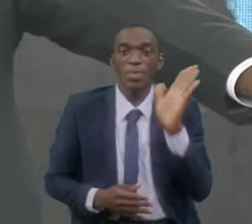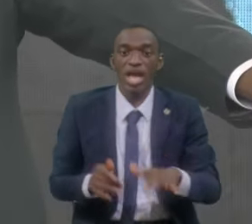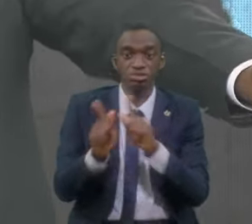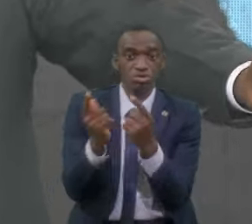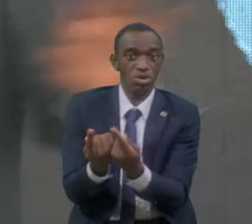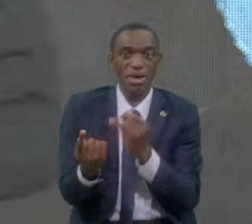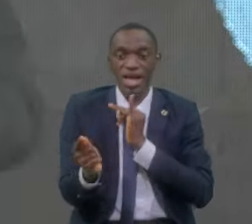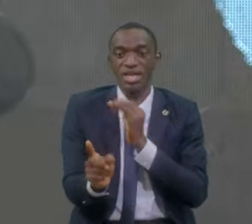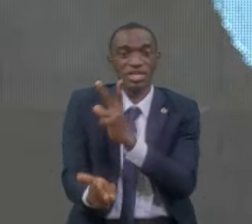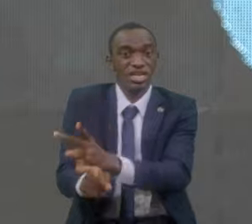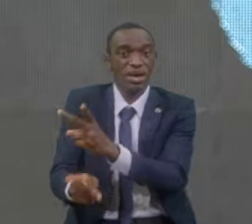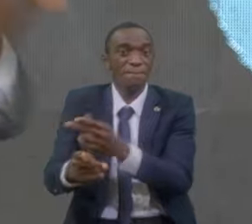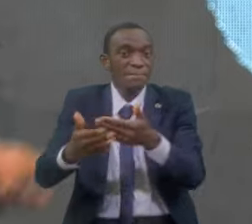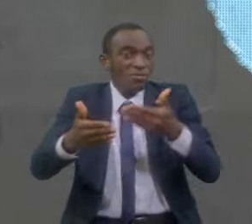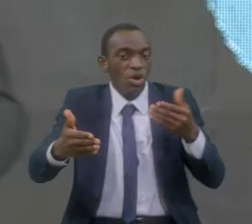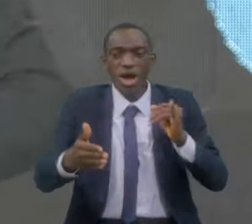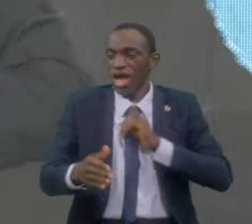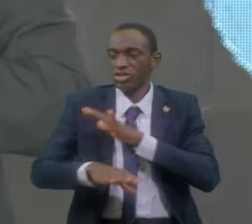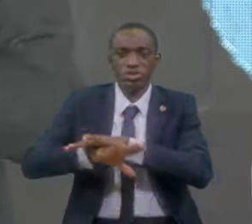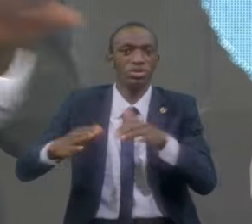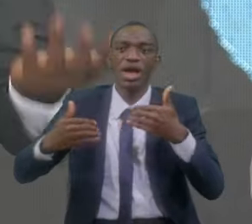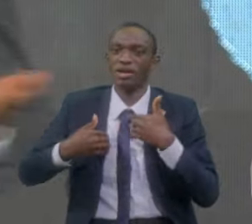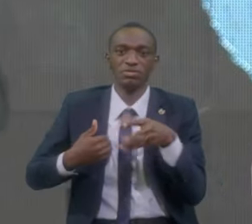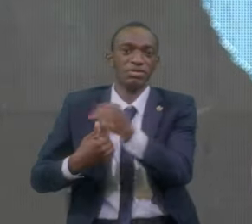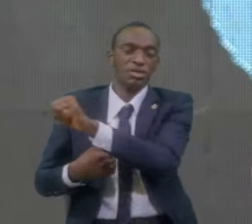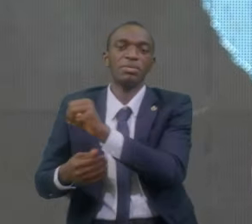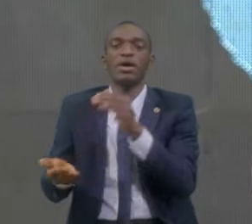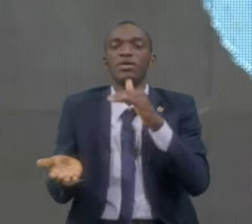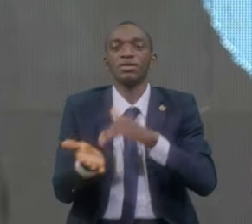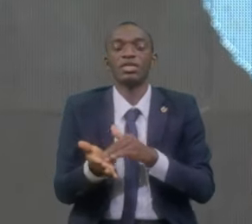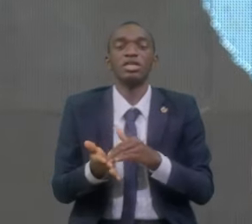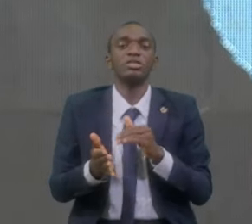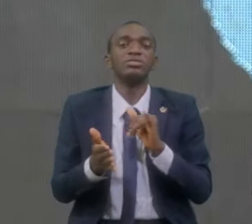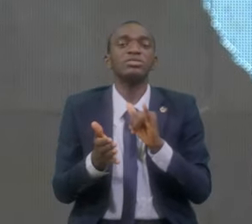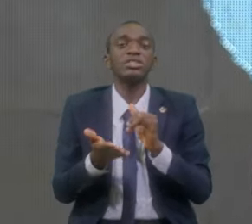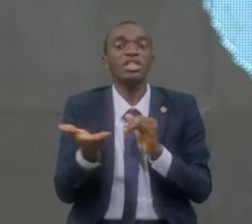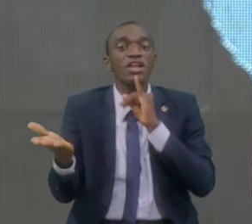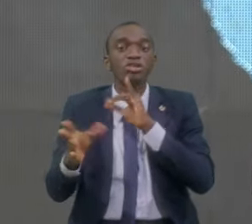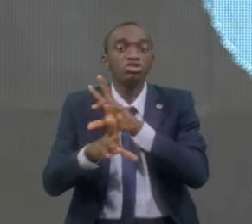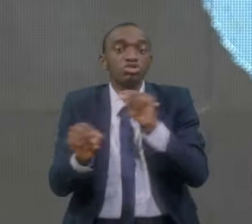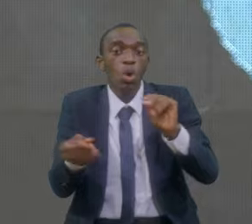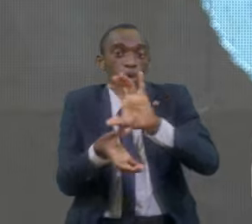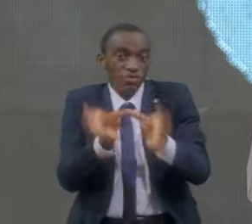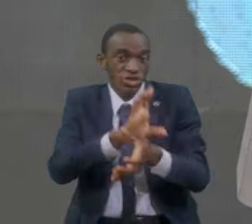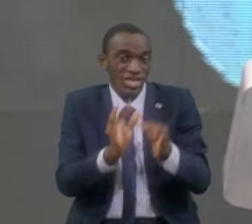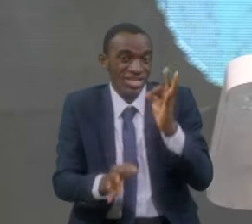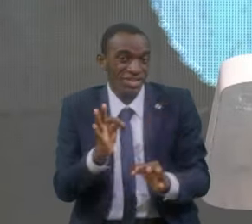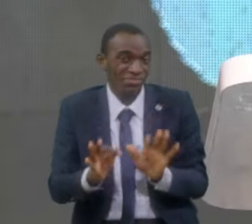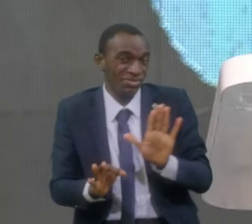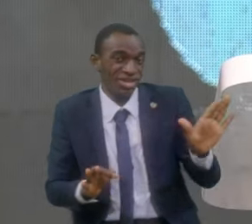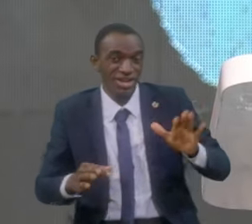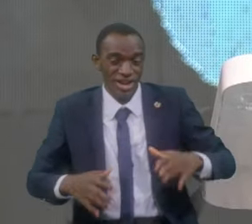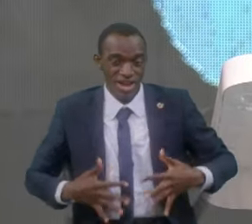more. That's the conversion. There's no conversion if your life is still the life of sinfulness. Number